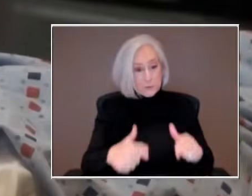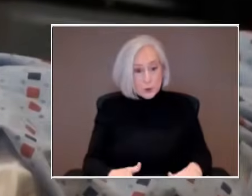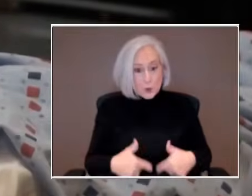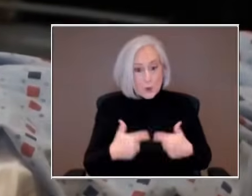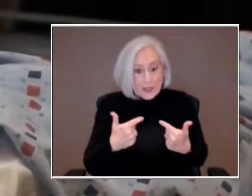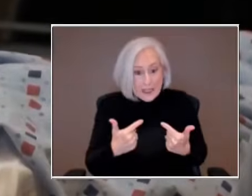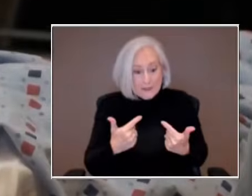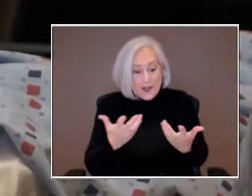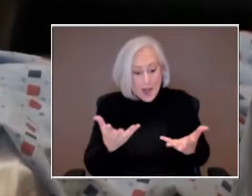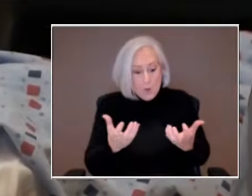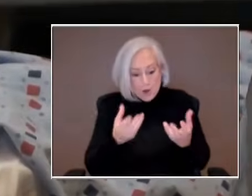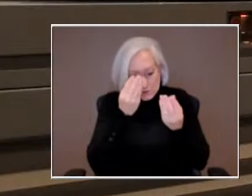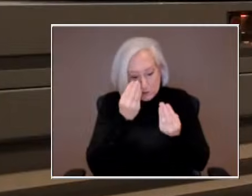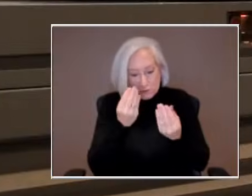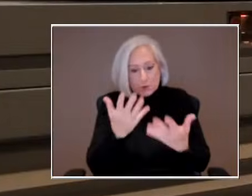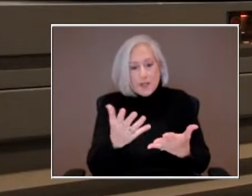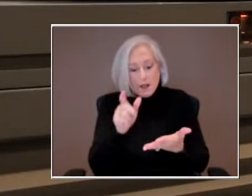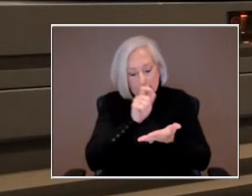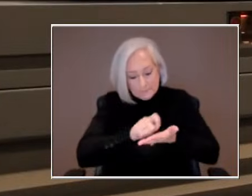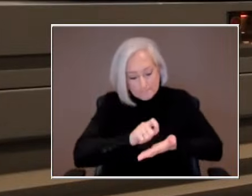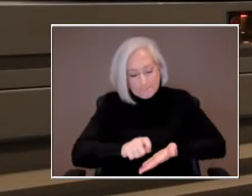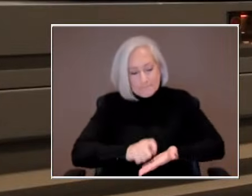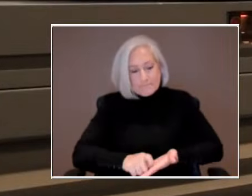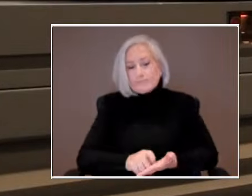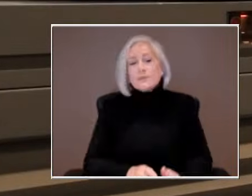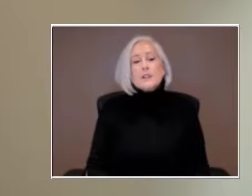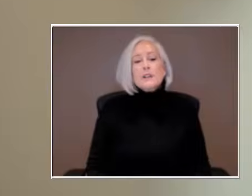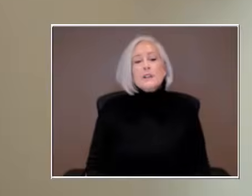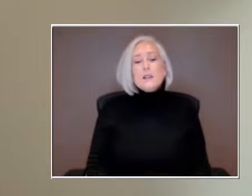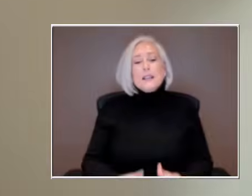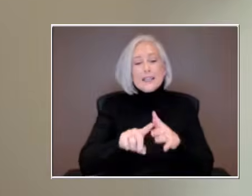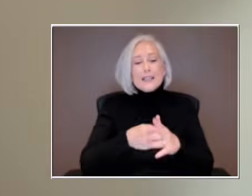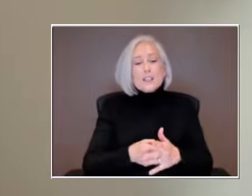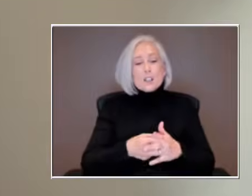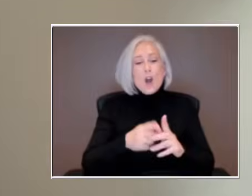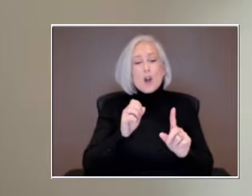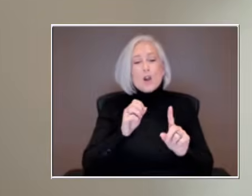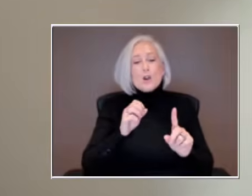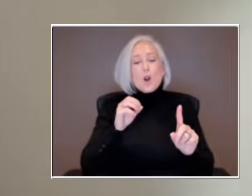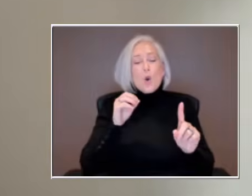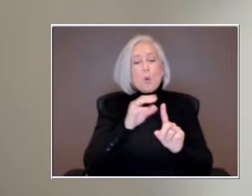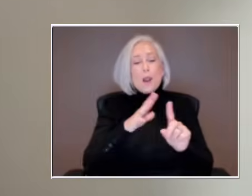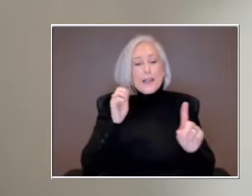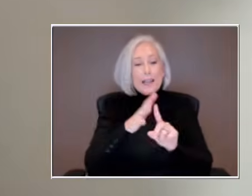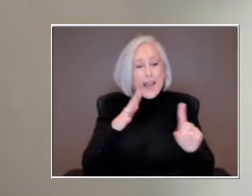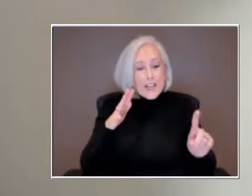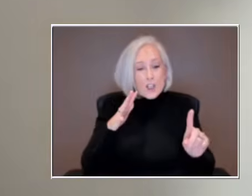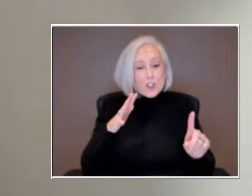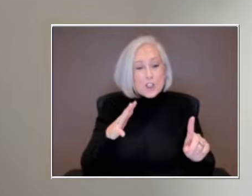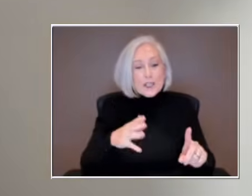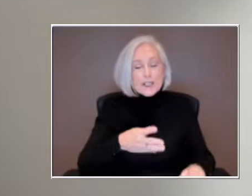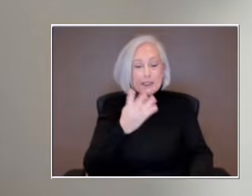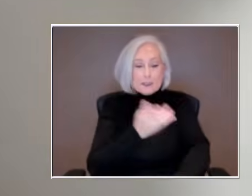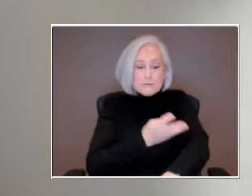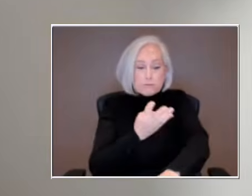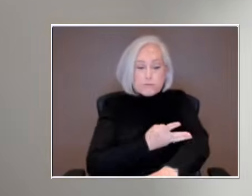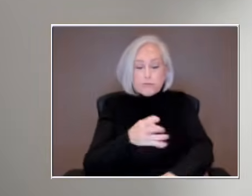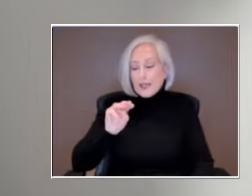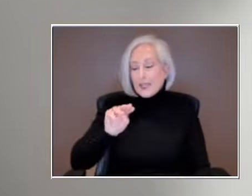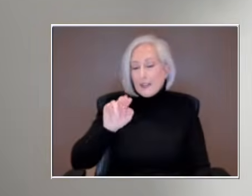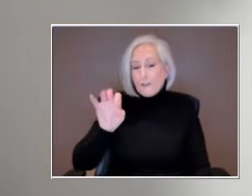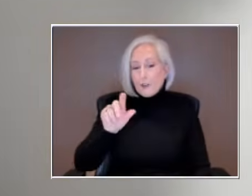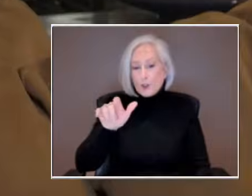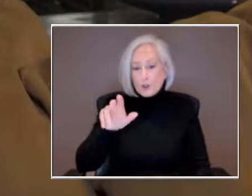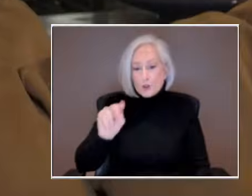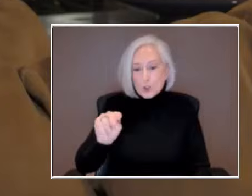He started radiation and infusion treatments, but Jim experienced a life-threatening setback. Sometimes